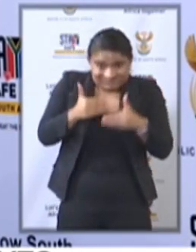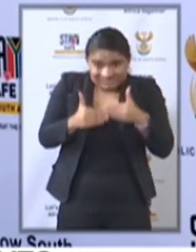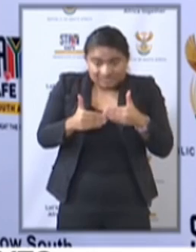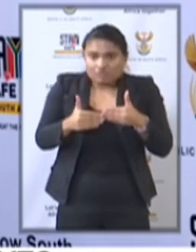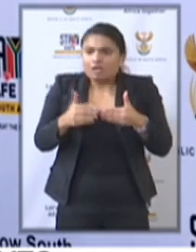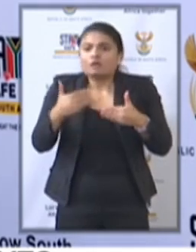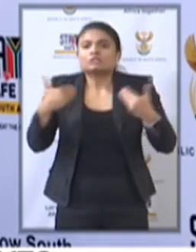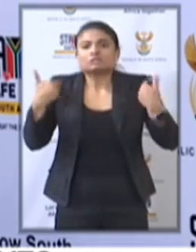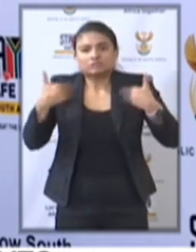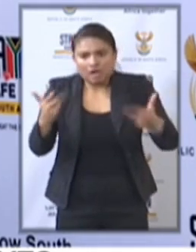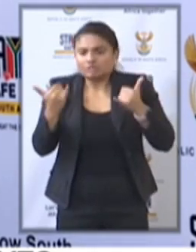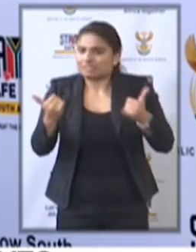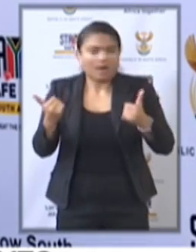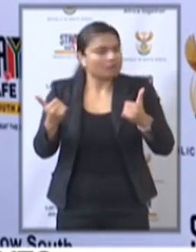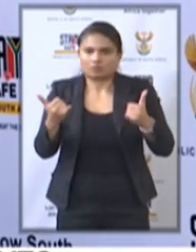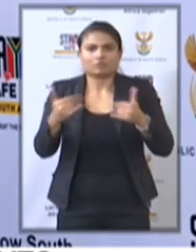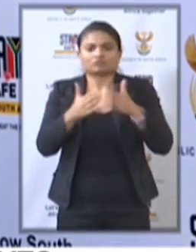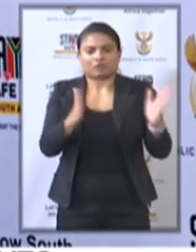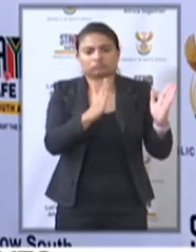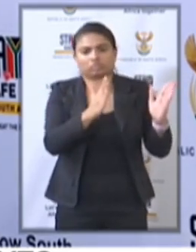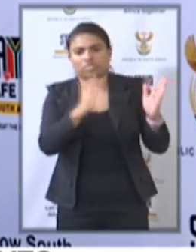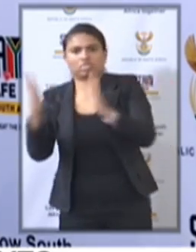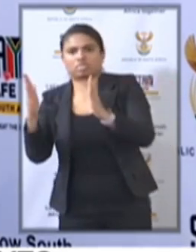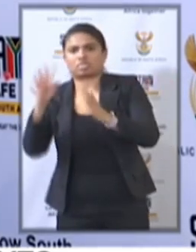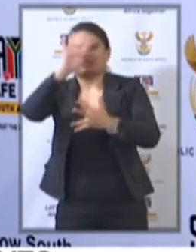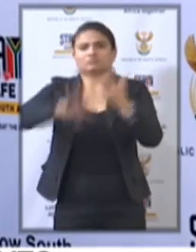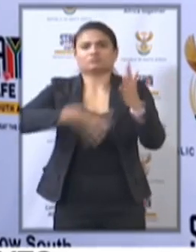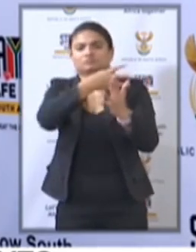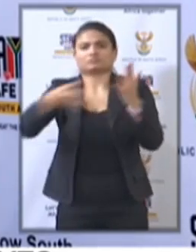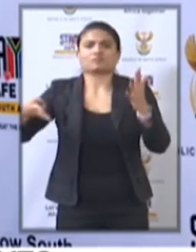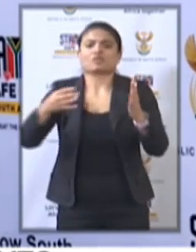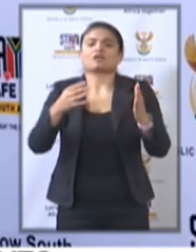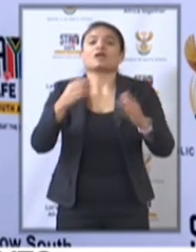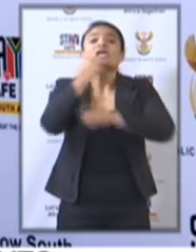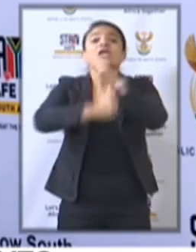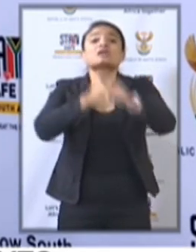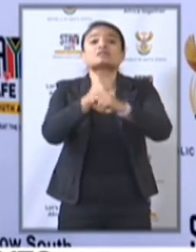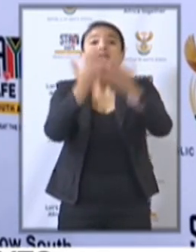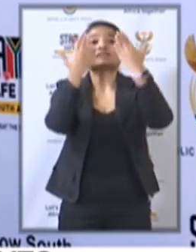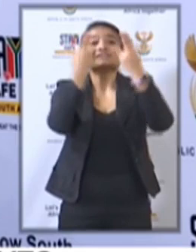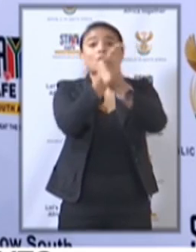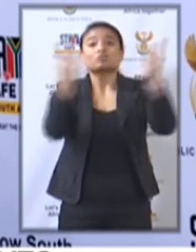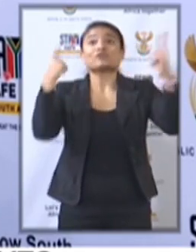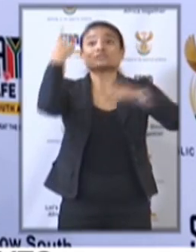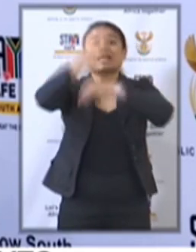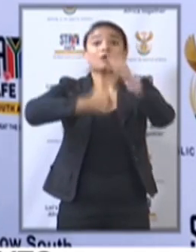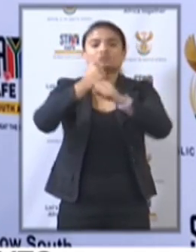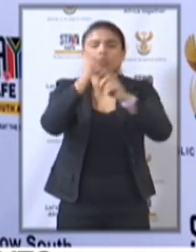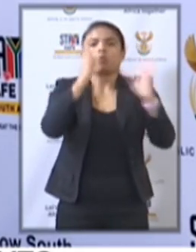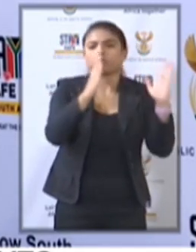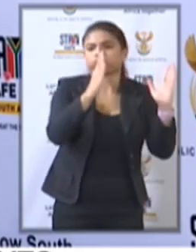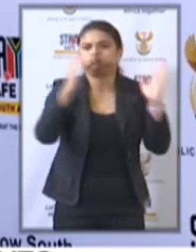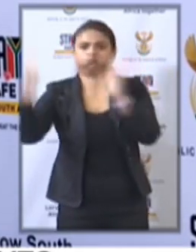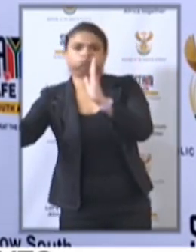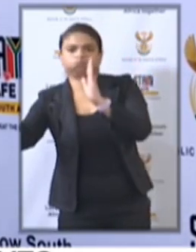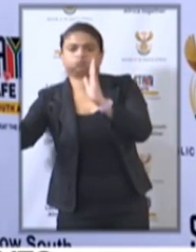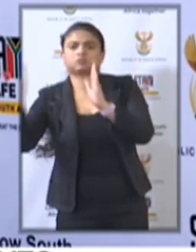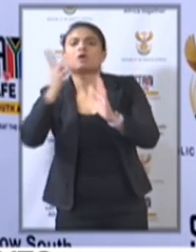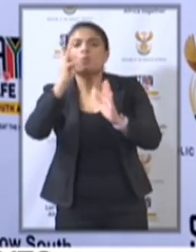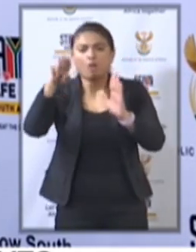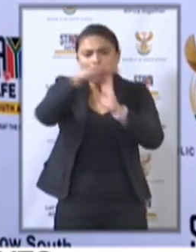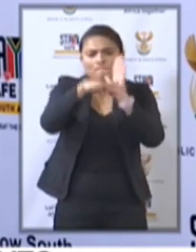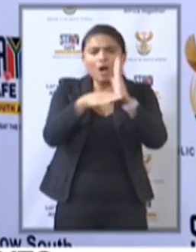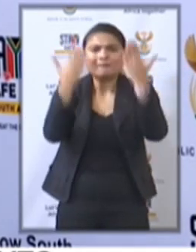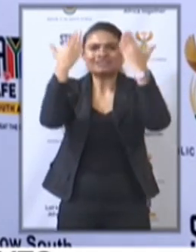2021 academic year for many students. And this will require also a readjustment of